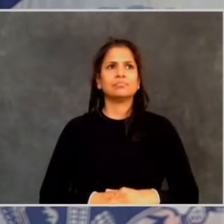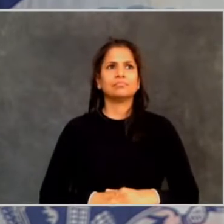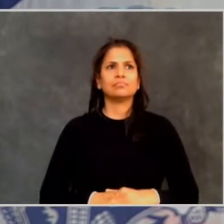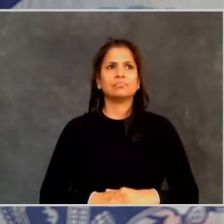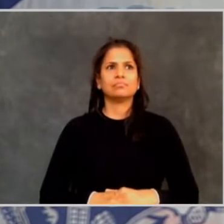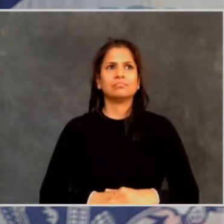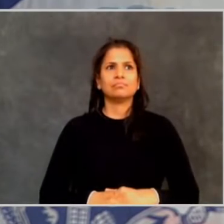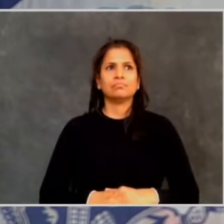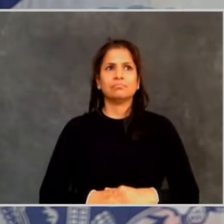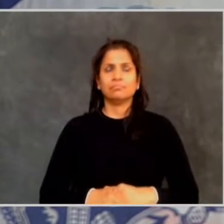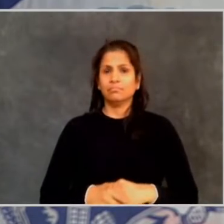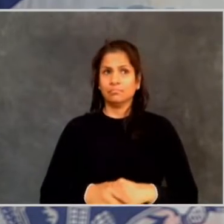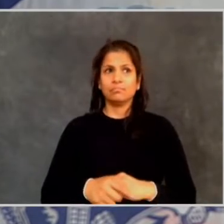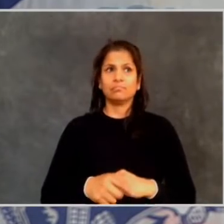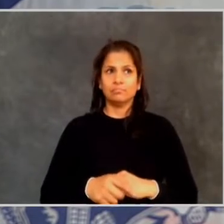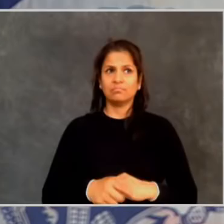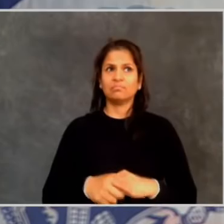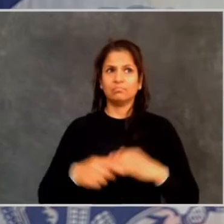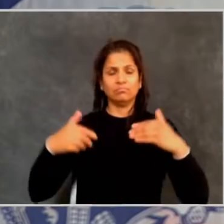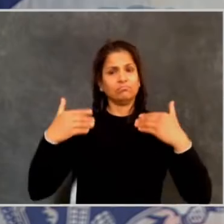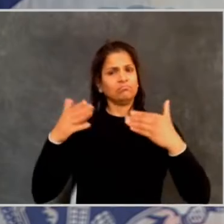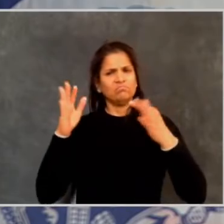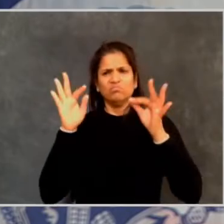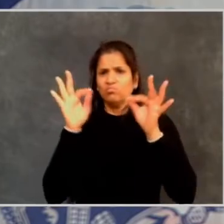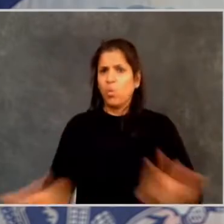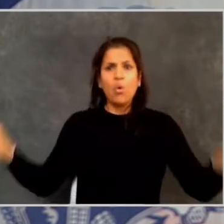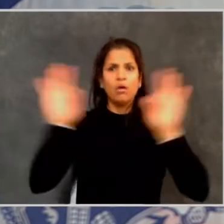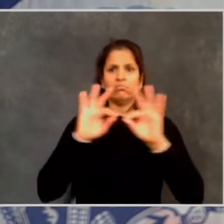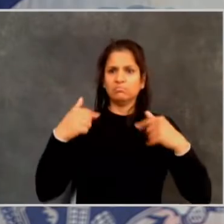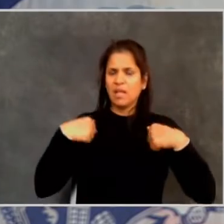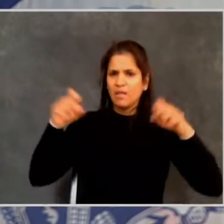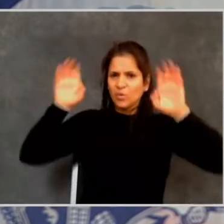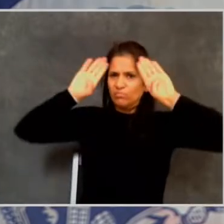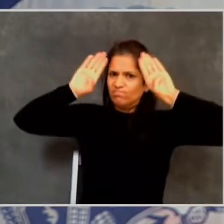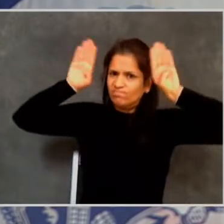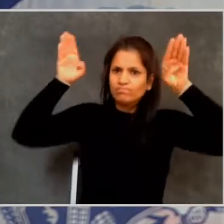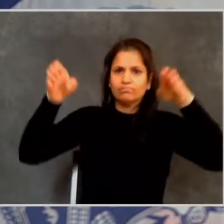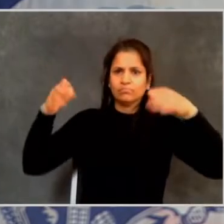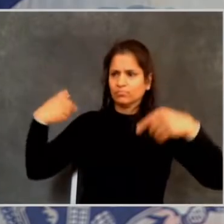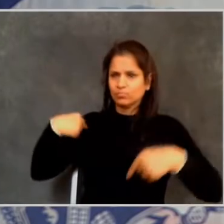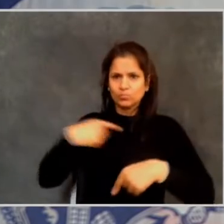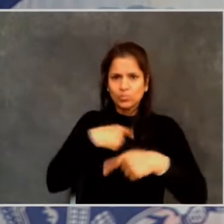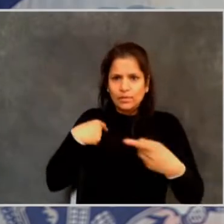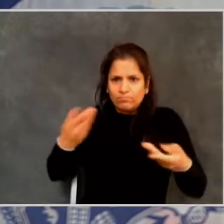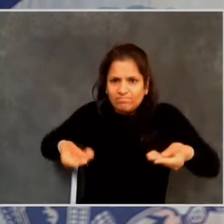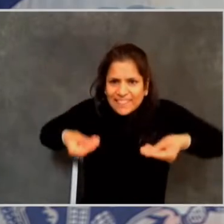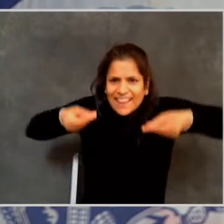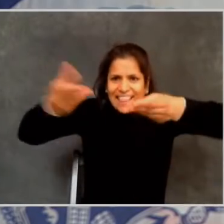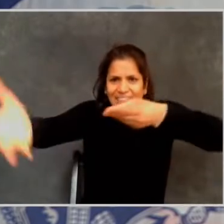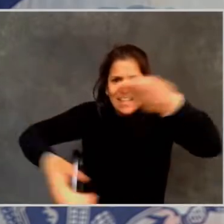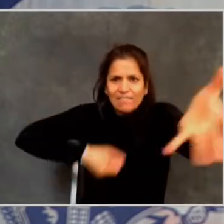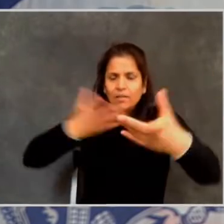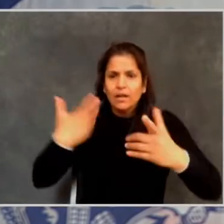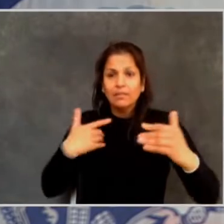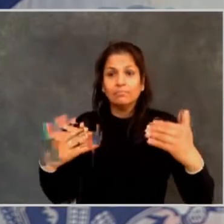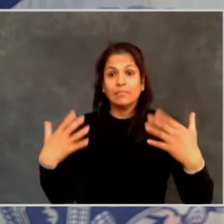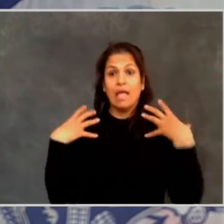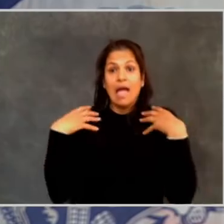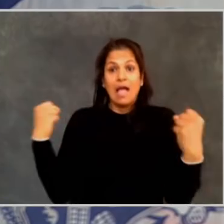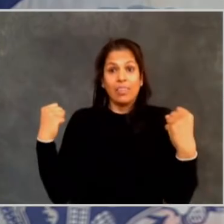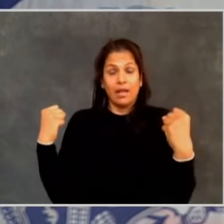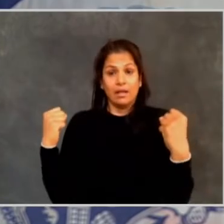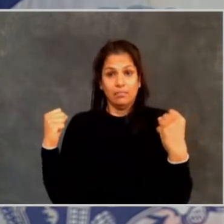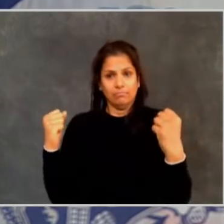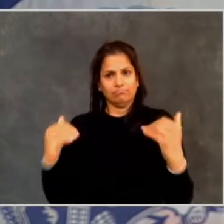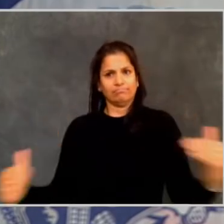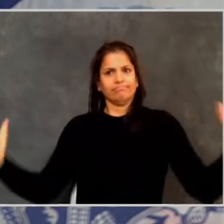universal healthcare, until that's the reality, this kind of danger will exist, not just when there's a pandemic, obviously in people's everyday